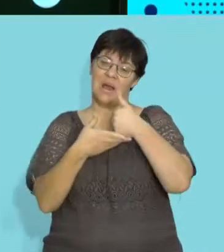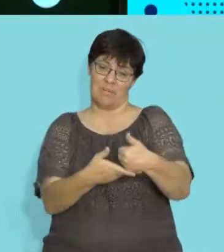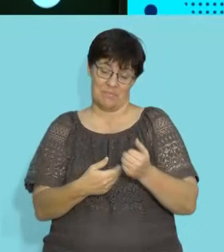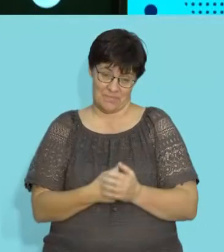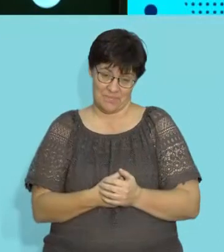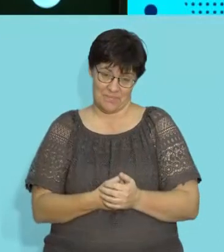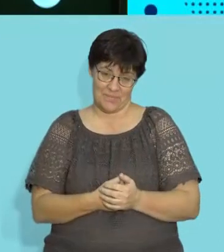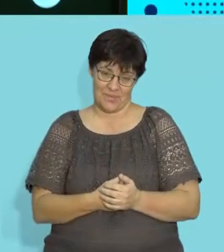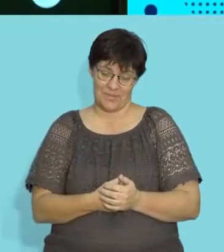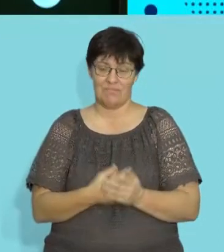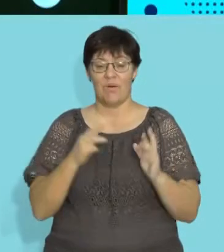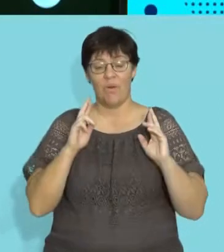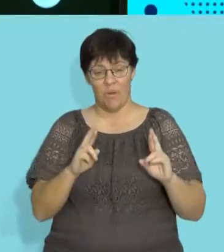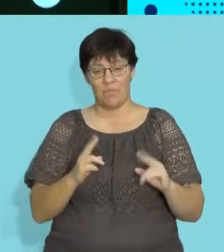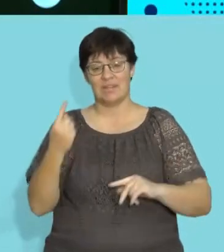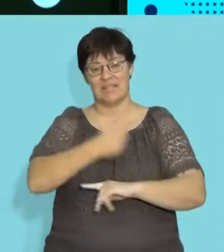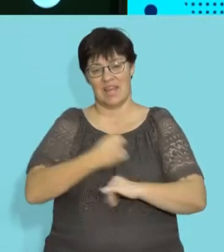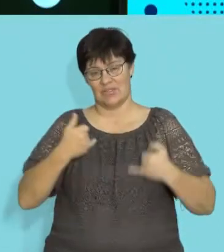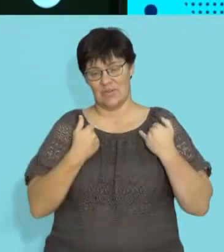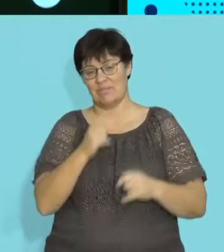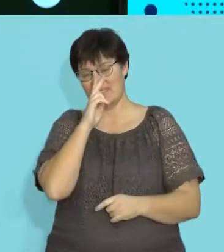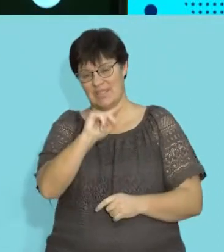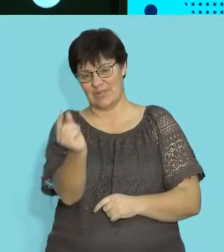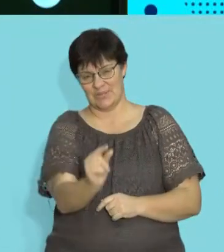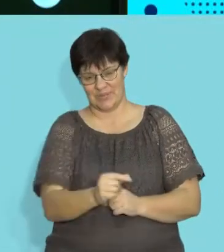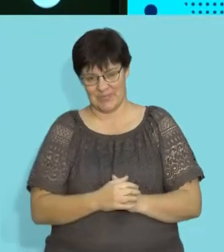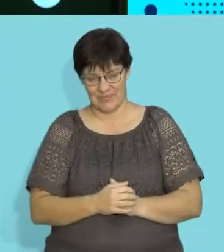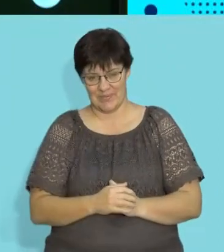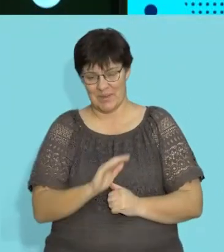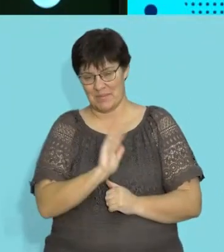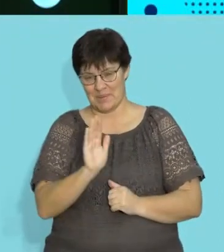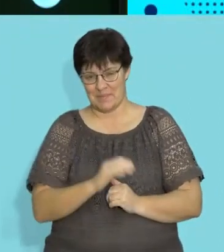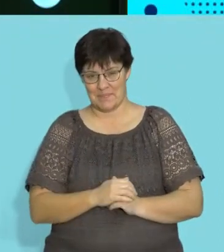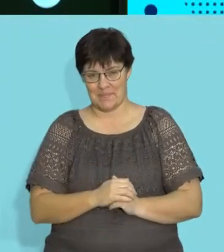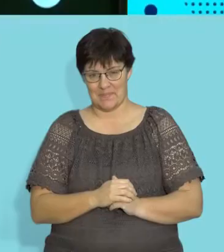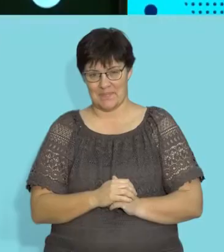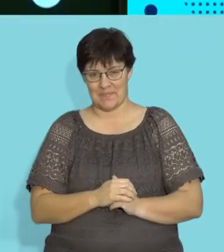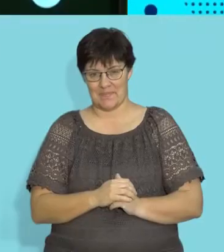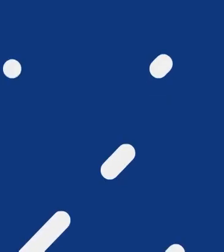Otherwise, I hope that you have a wonderful day, and I hope to see you again soon. Bye.